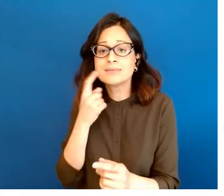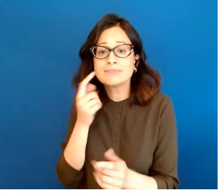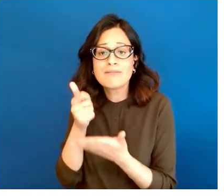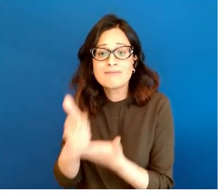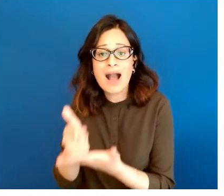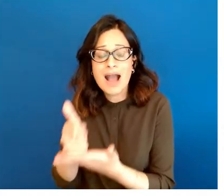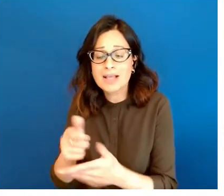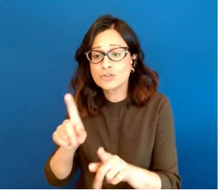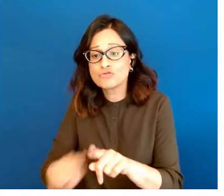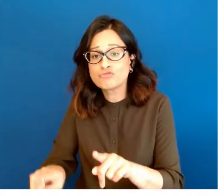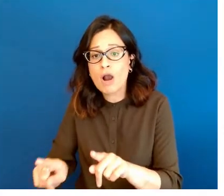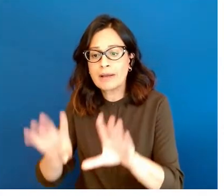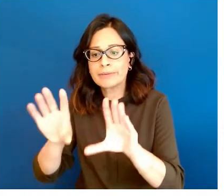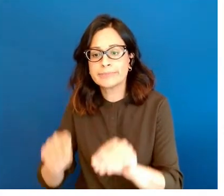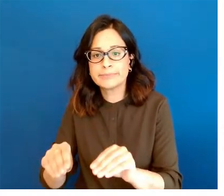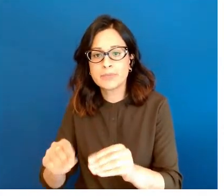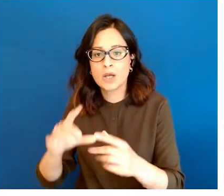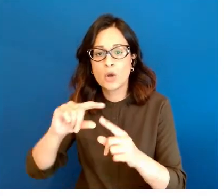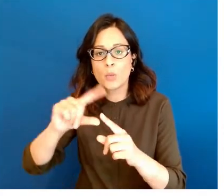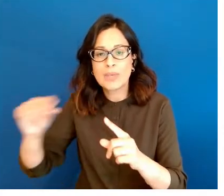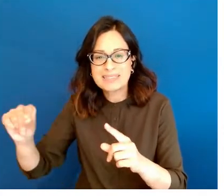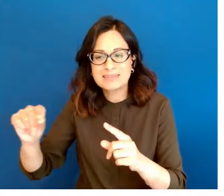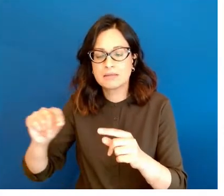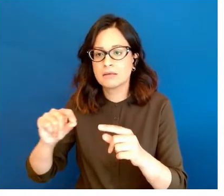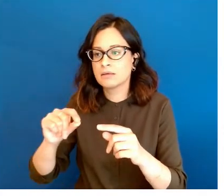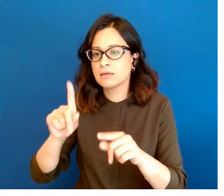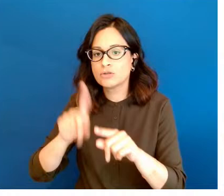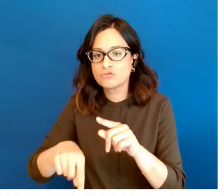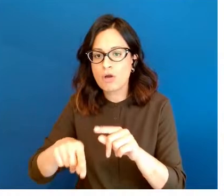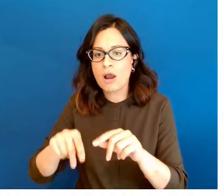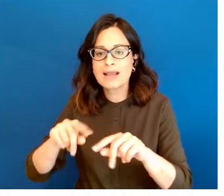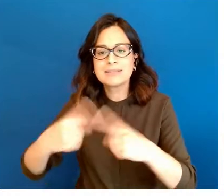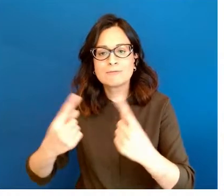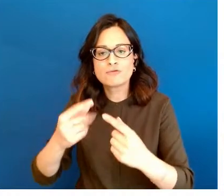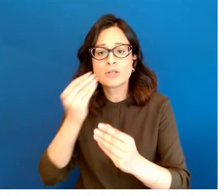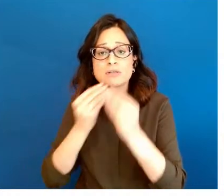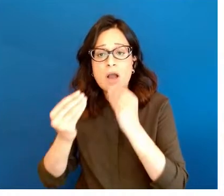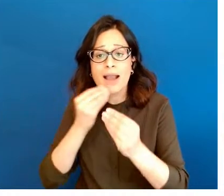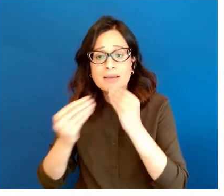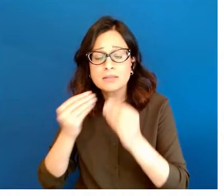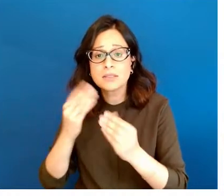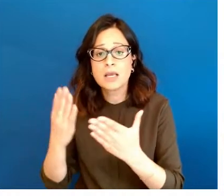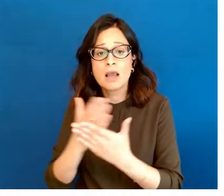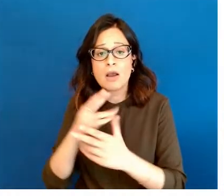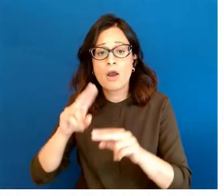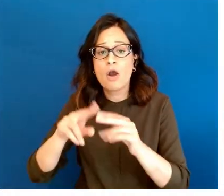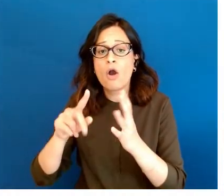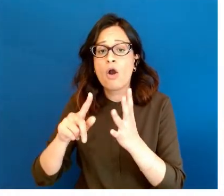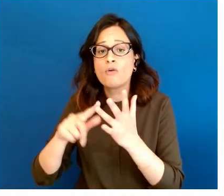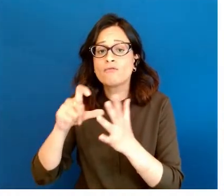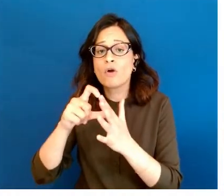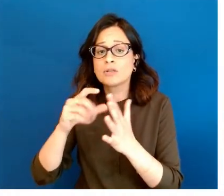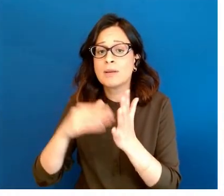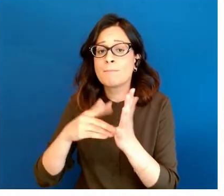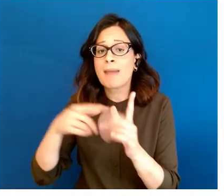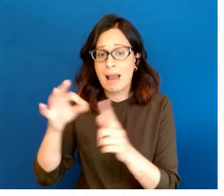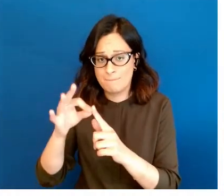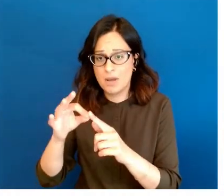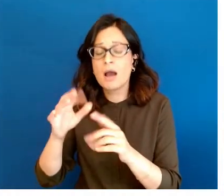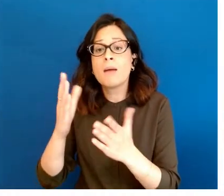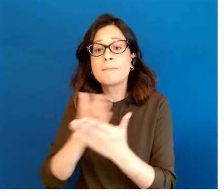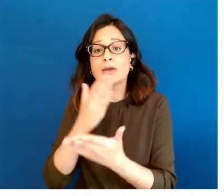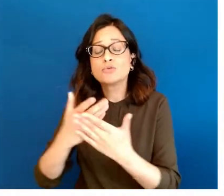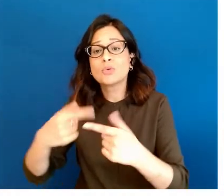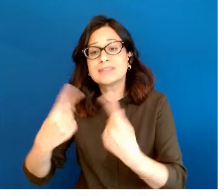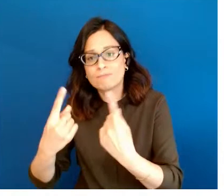avoid, for instance, weeds, or trying a FODMAP diet and making sure they don't have another GI pathology. But I don't generally